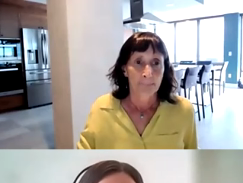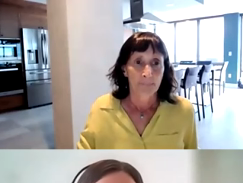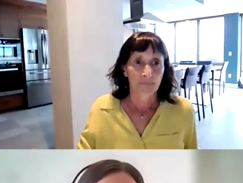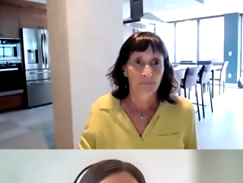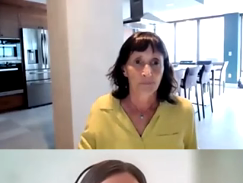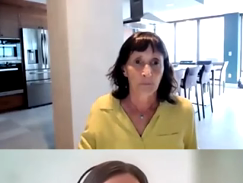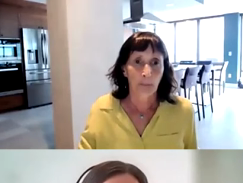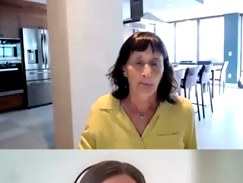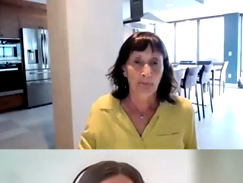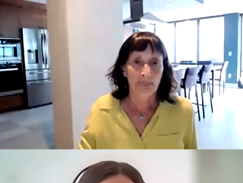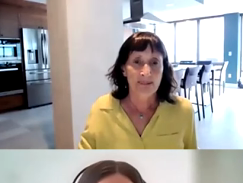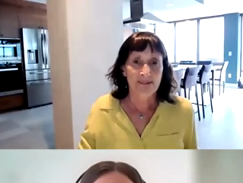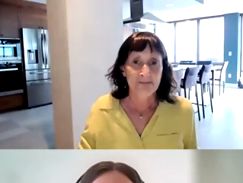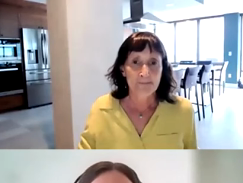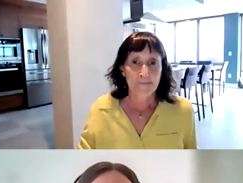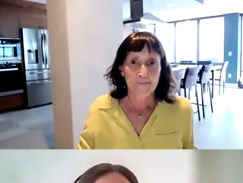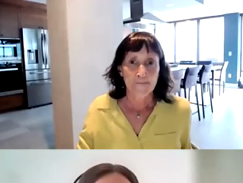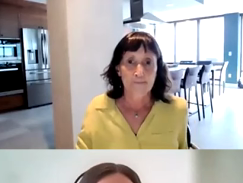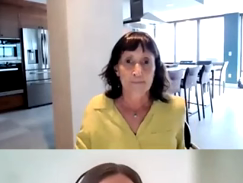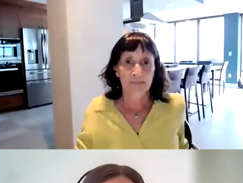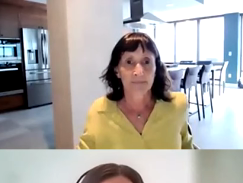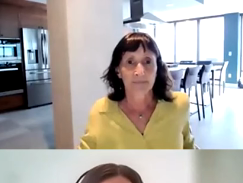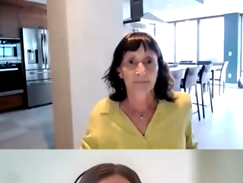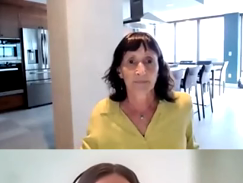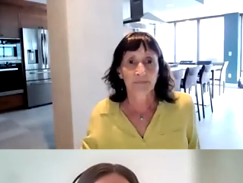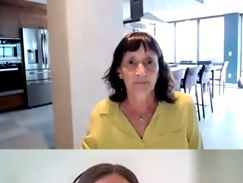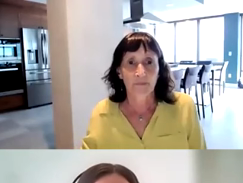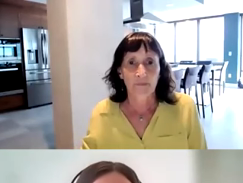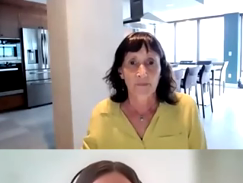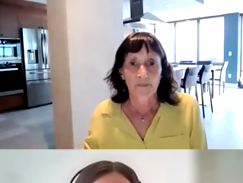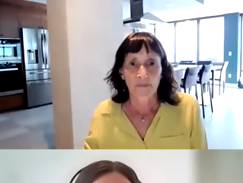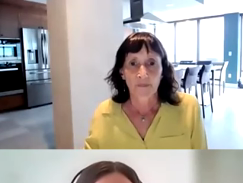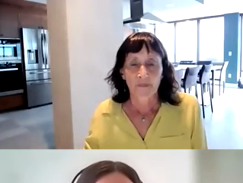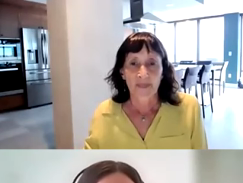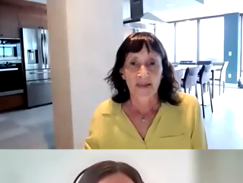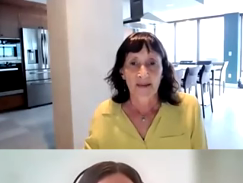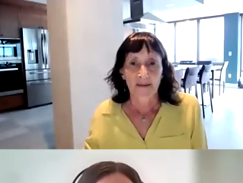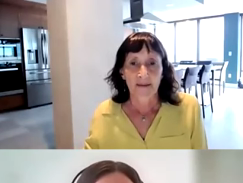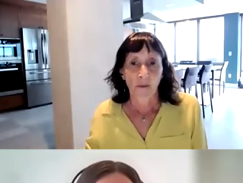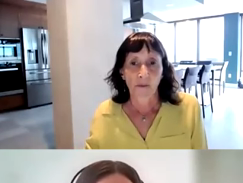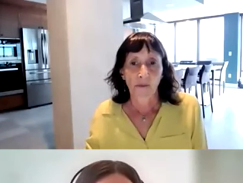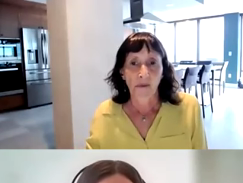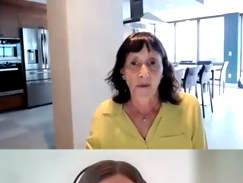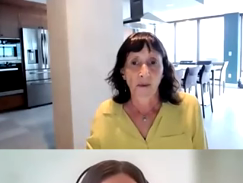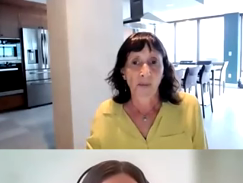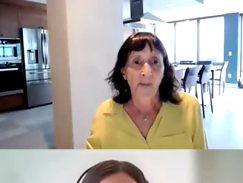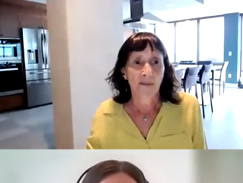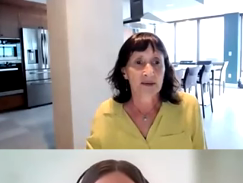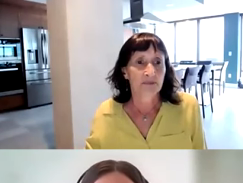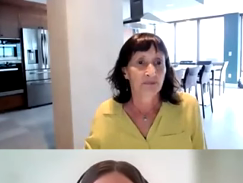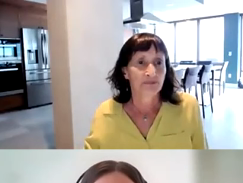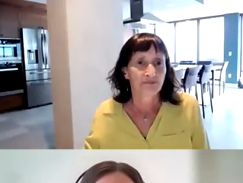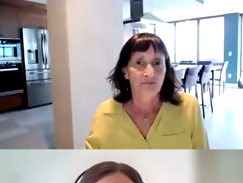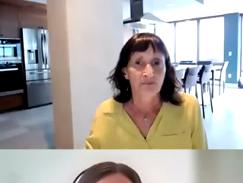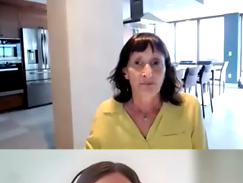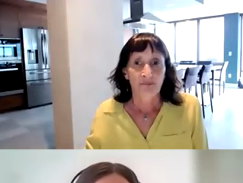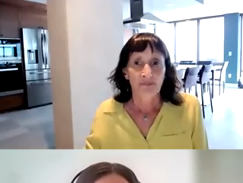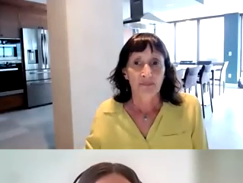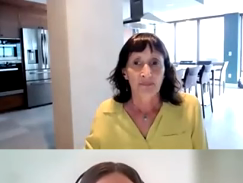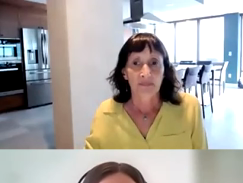of Behavioral Health and Recovery. She has experience working in the substance use treatment and mental health fields, and her work focuses